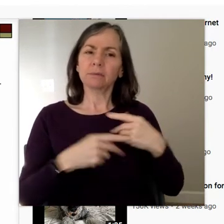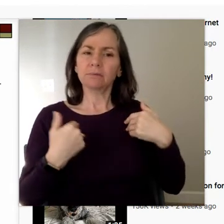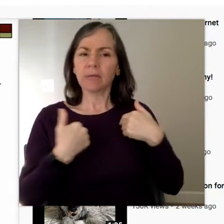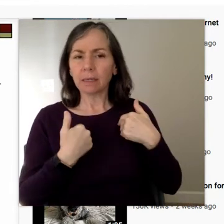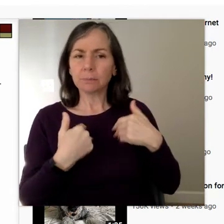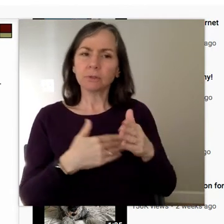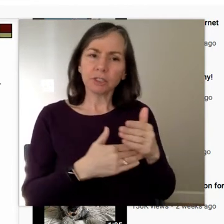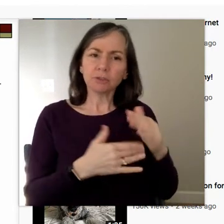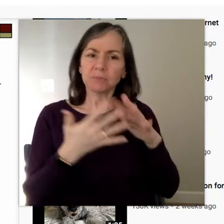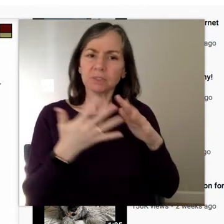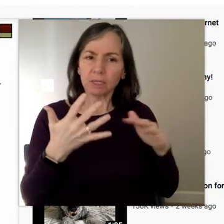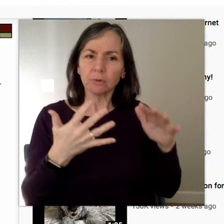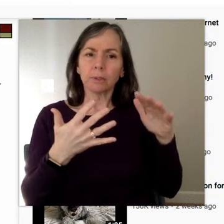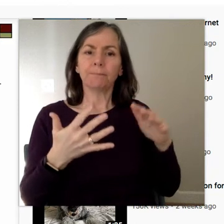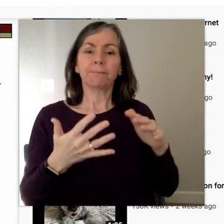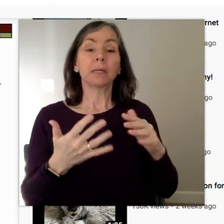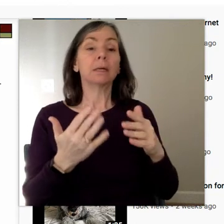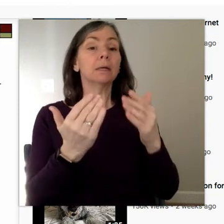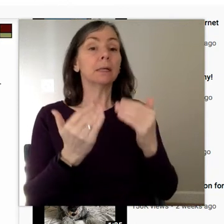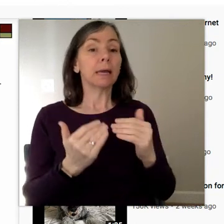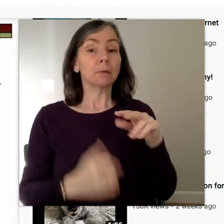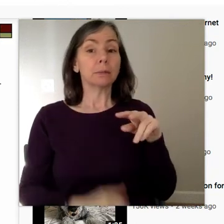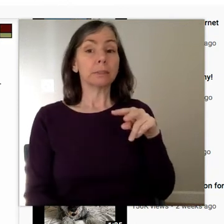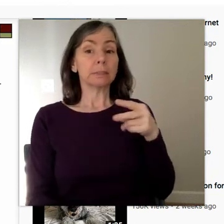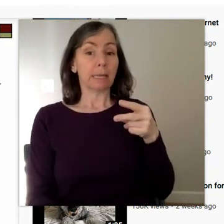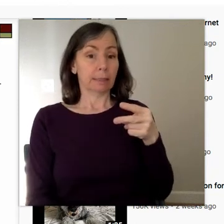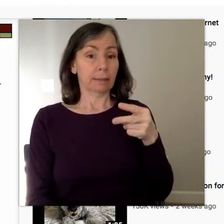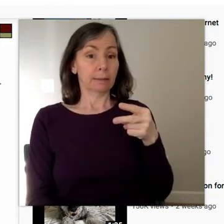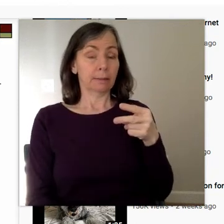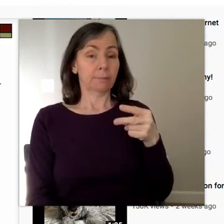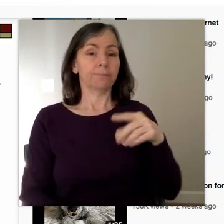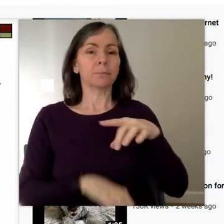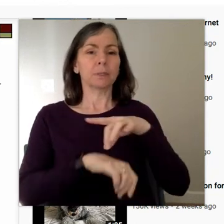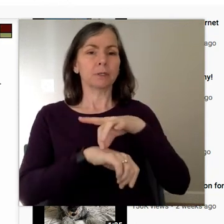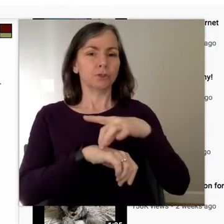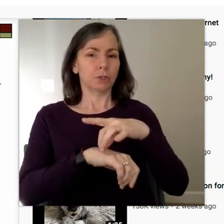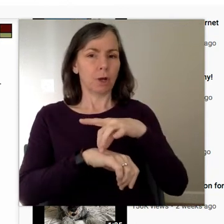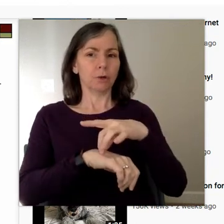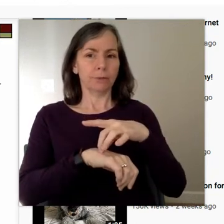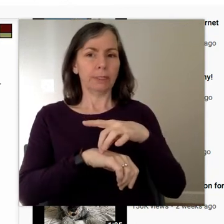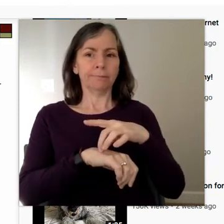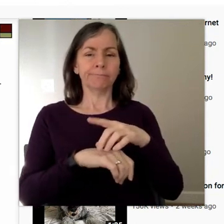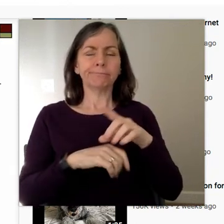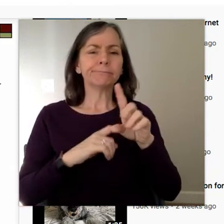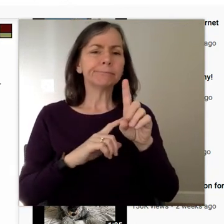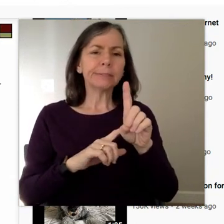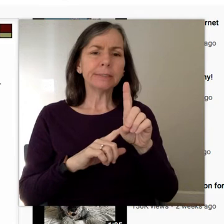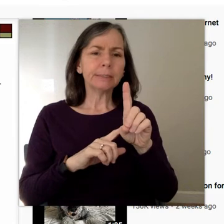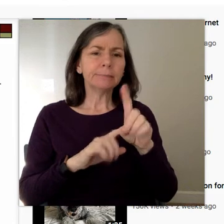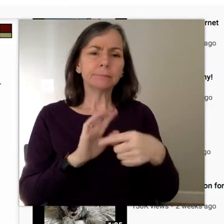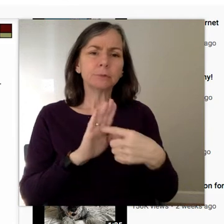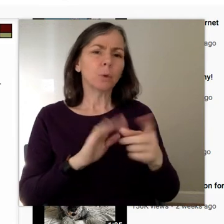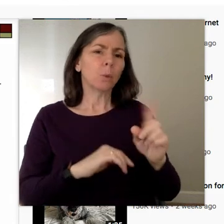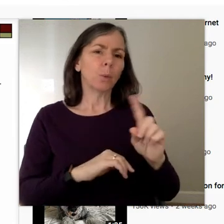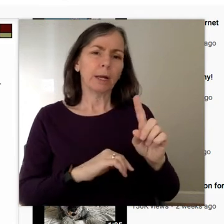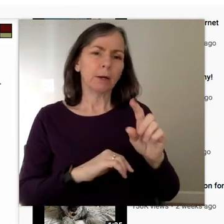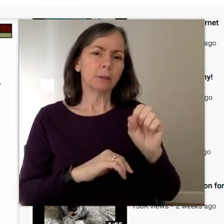is geography. And really, it's just an easy description right here, D. It shows where species